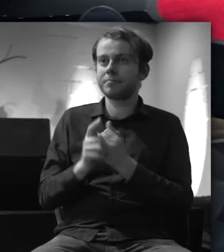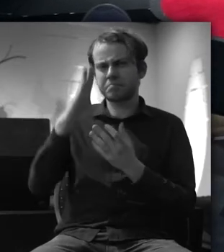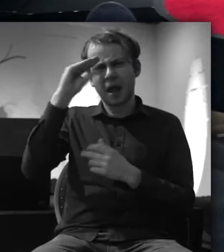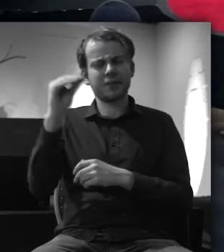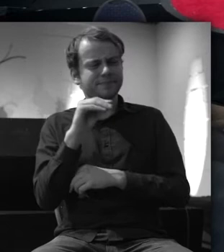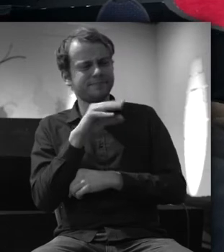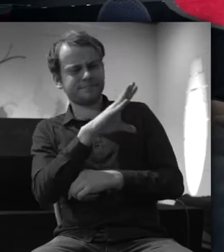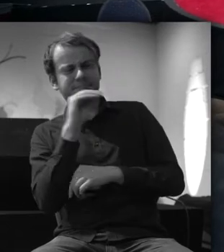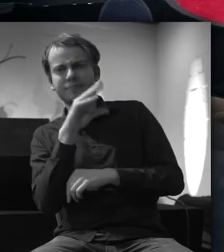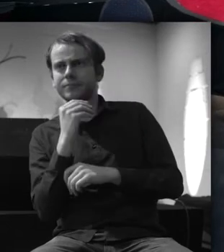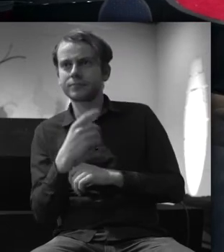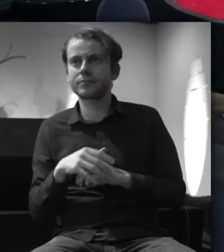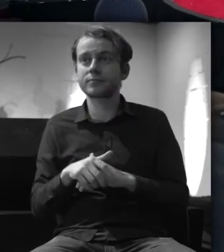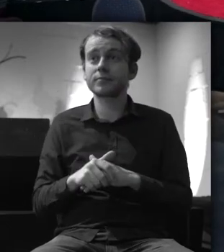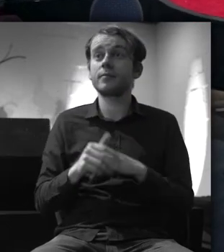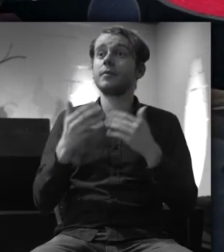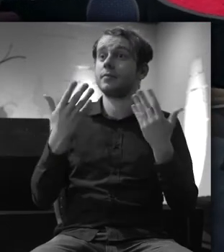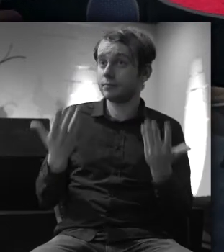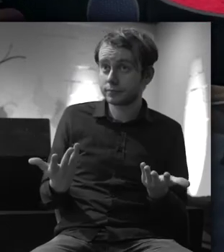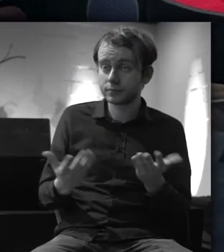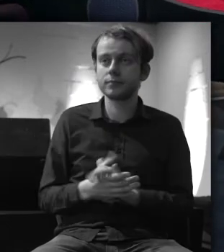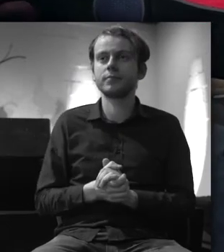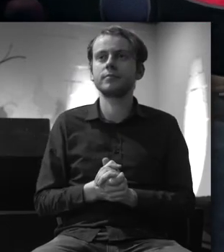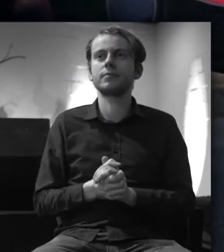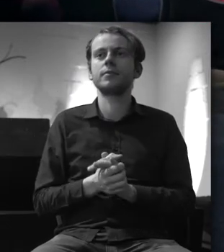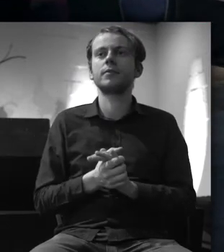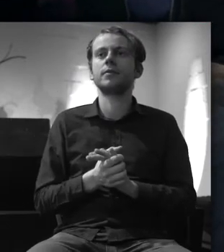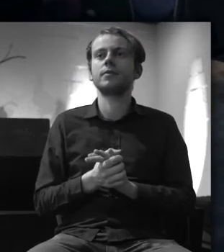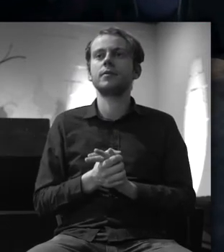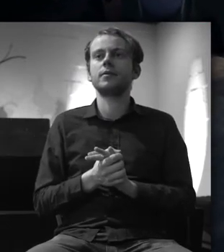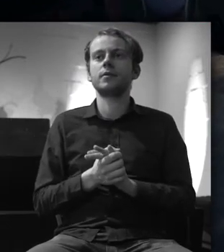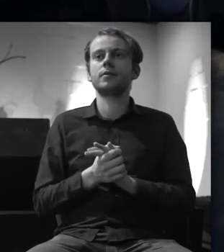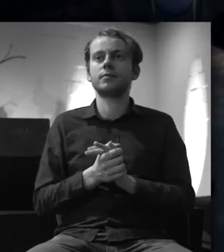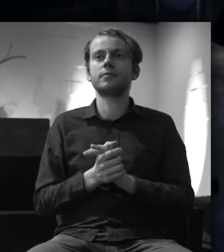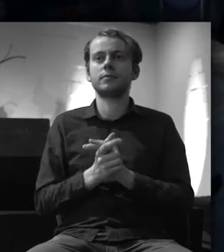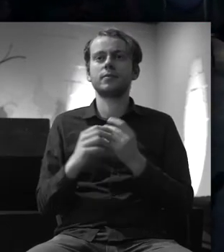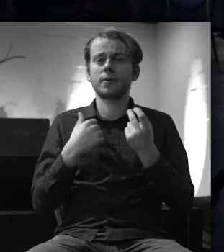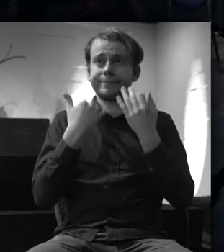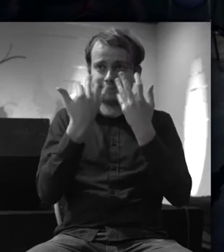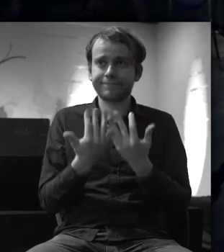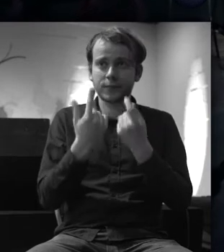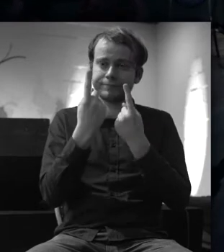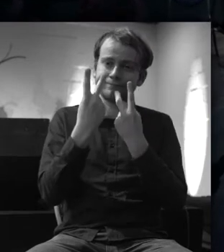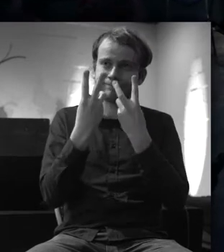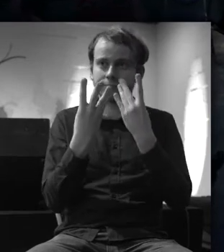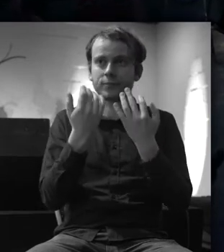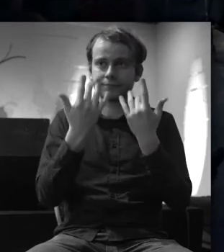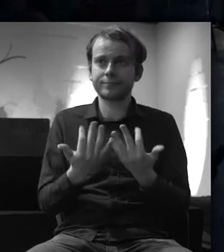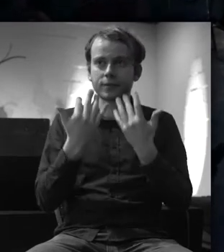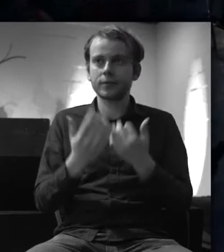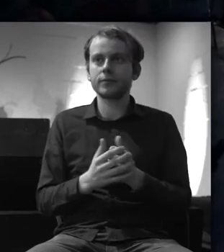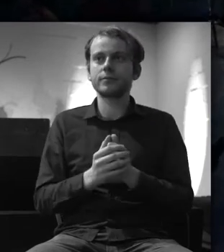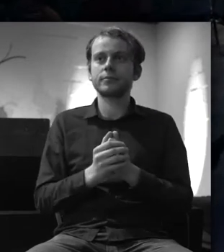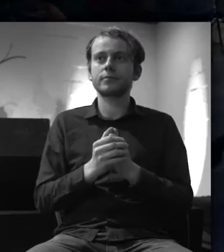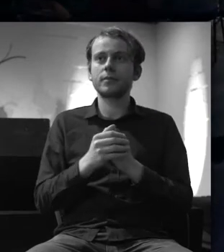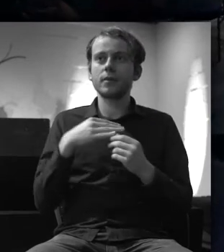kid since kindergarten till he graduated from university, it was average around like